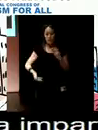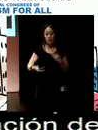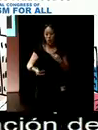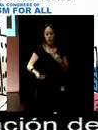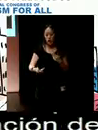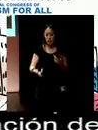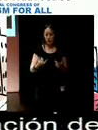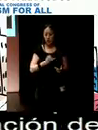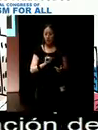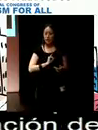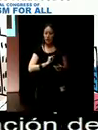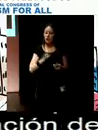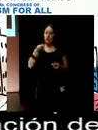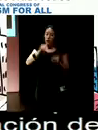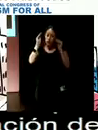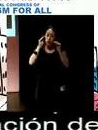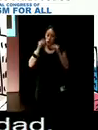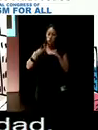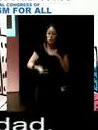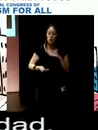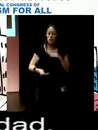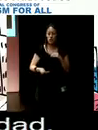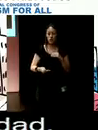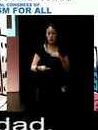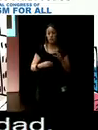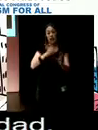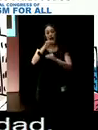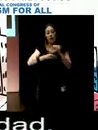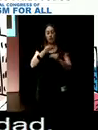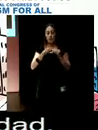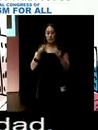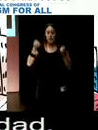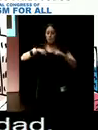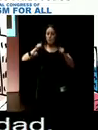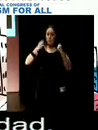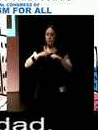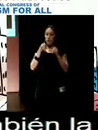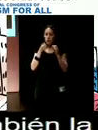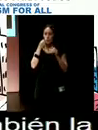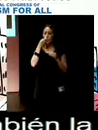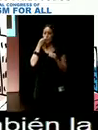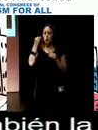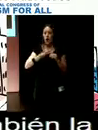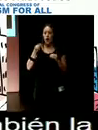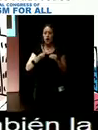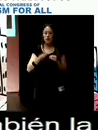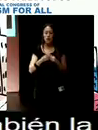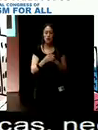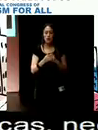and in identity values, and in elaboration of good practices needed to build up a dissemination